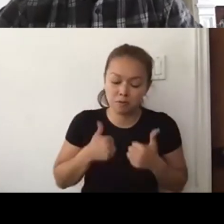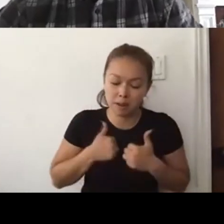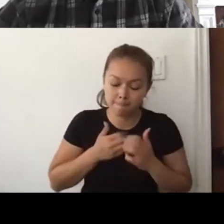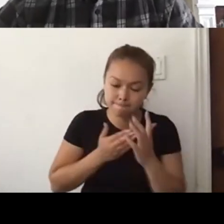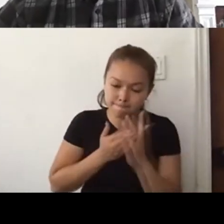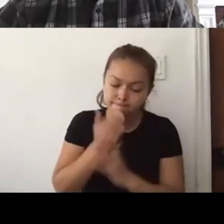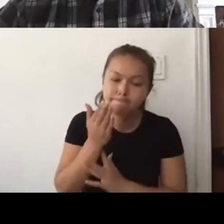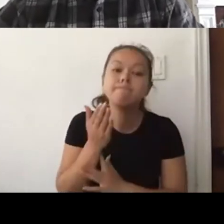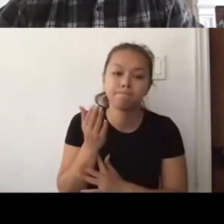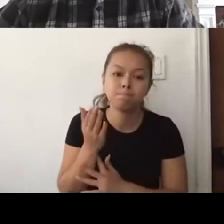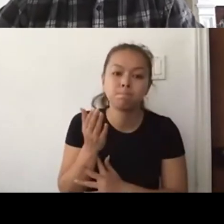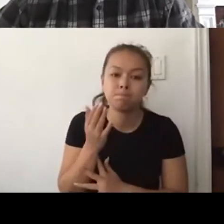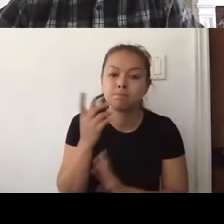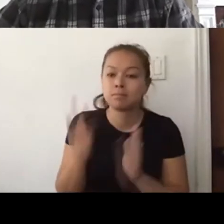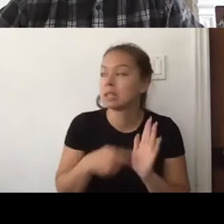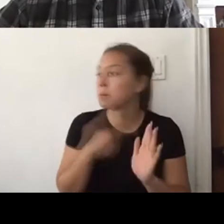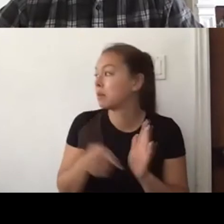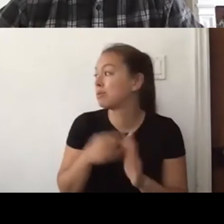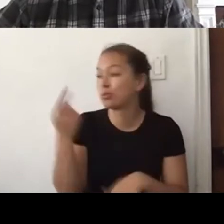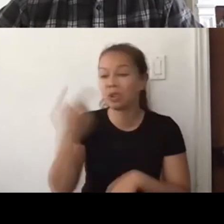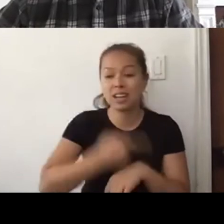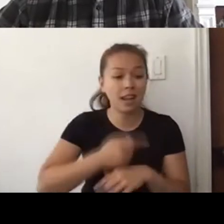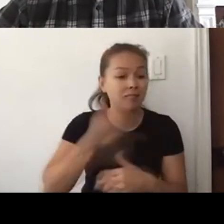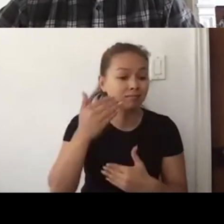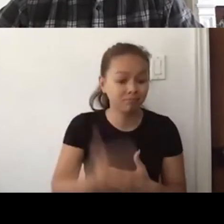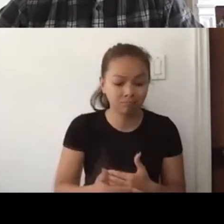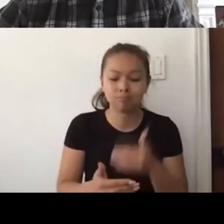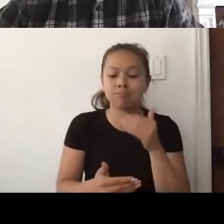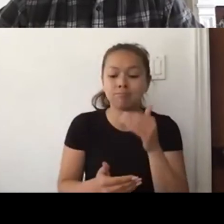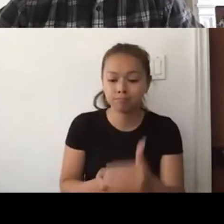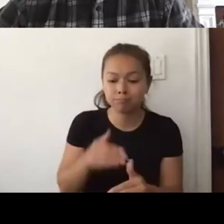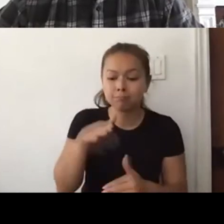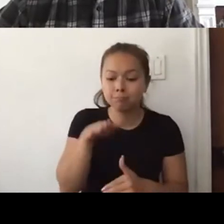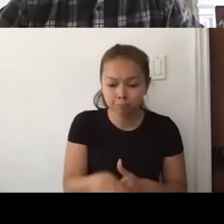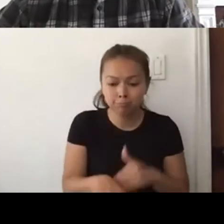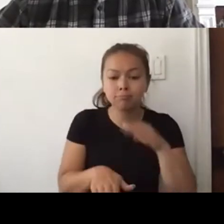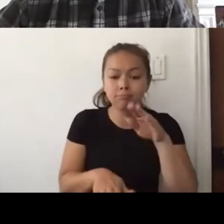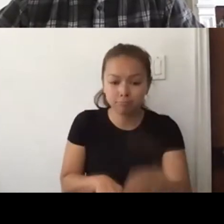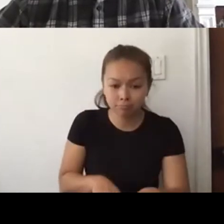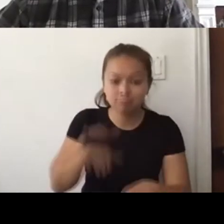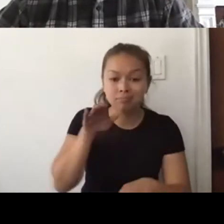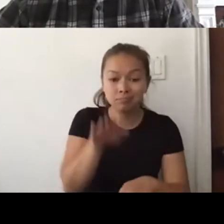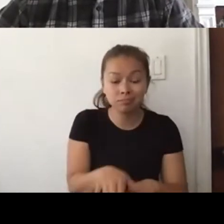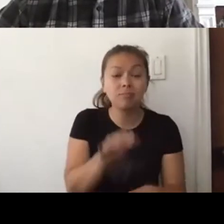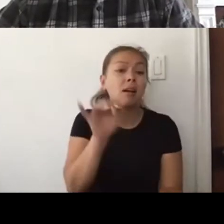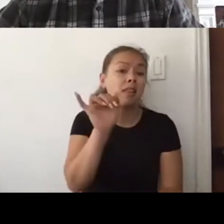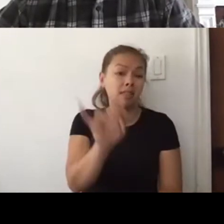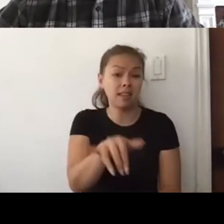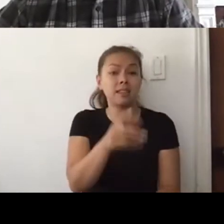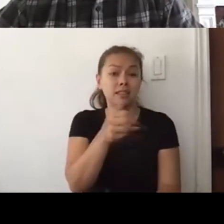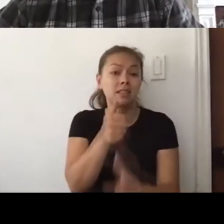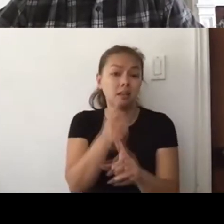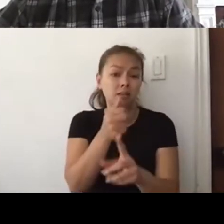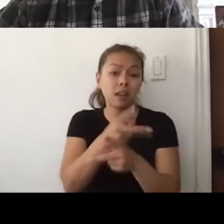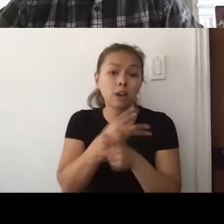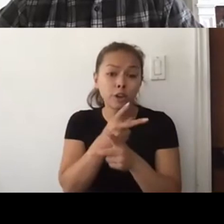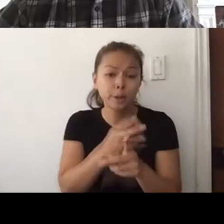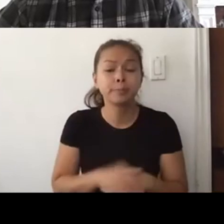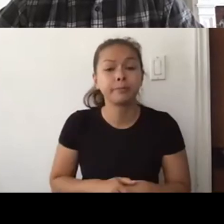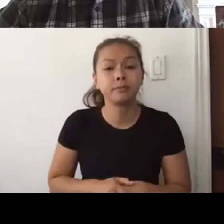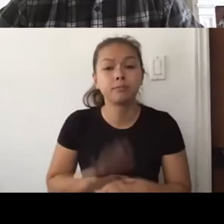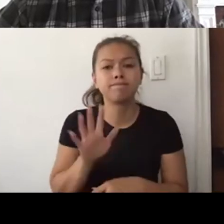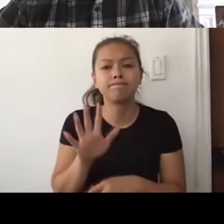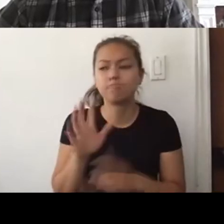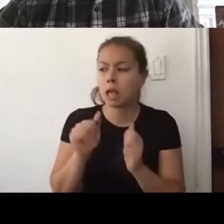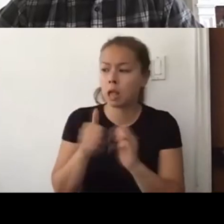your self-care, hey. And at the same time, you know, where community care can lie in, I think about